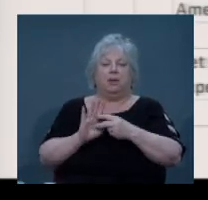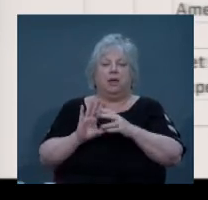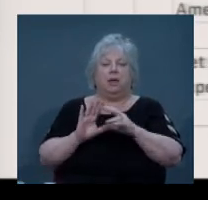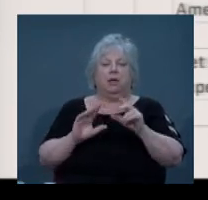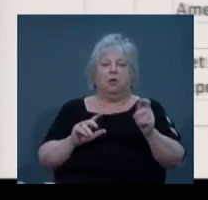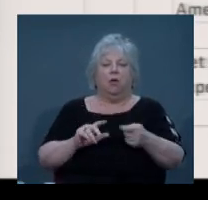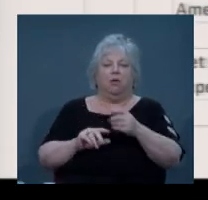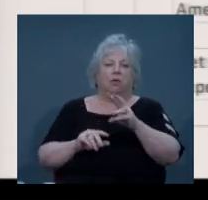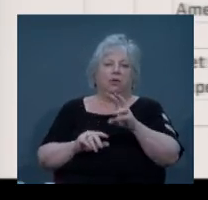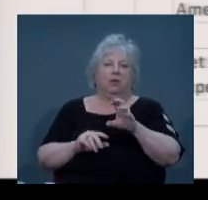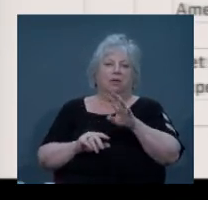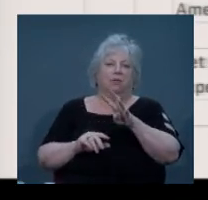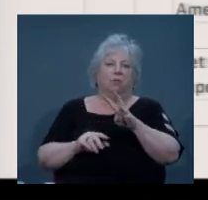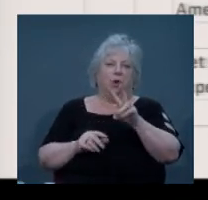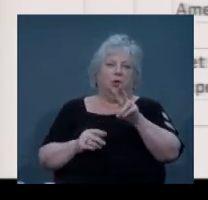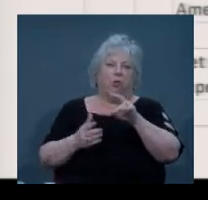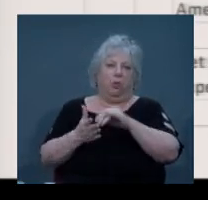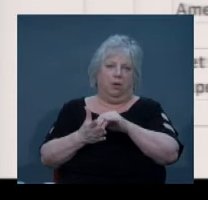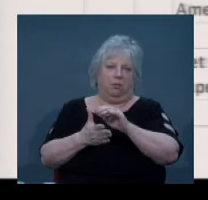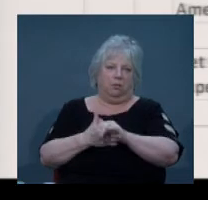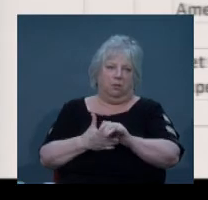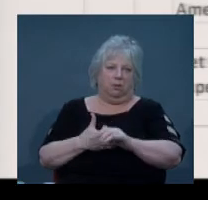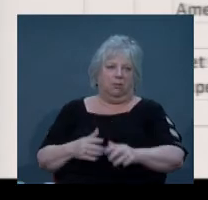was $642,000.